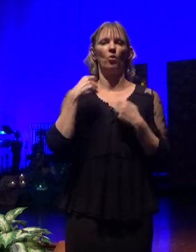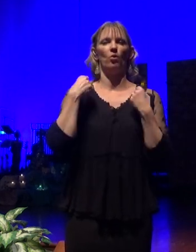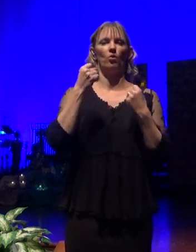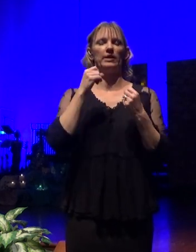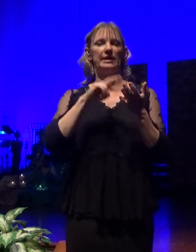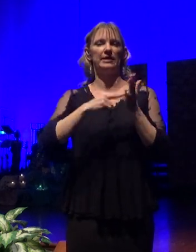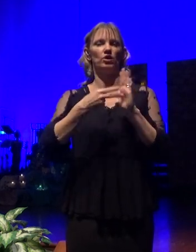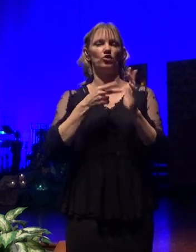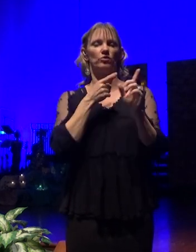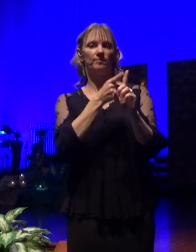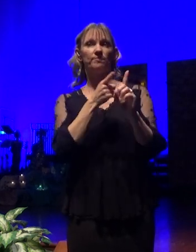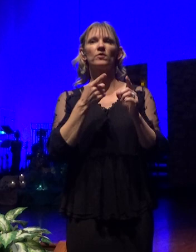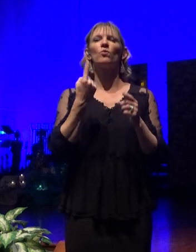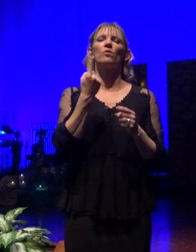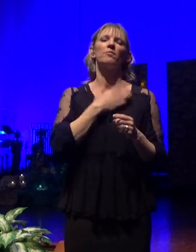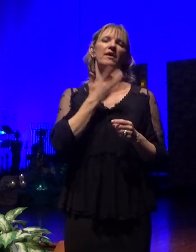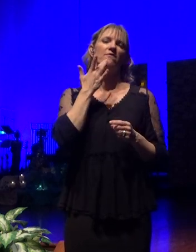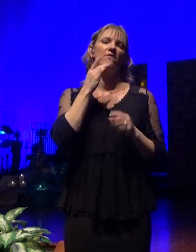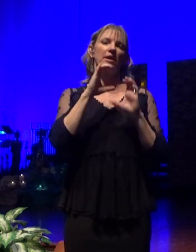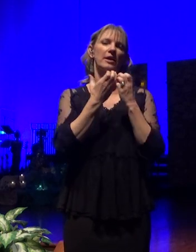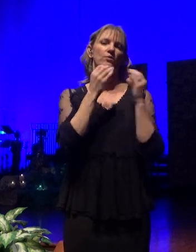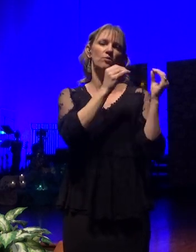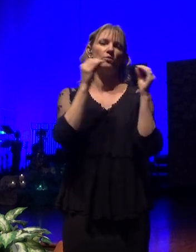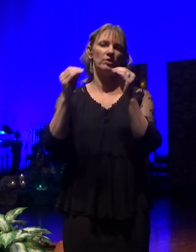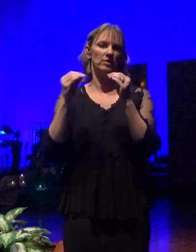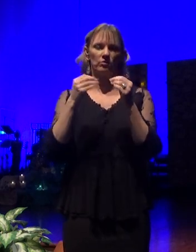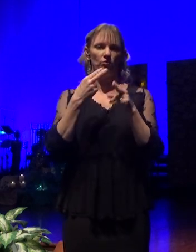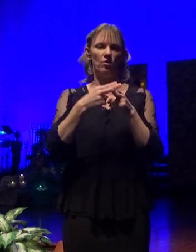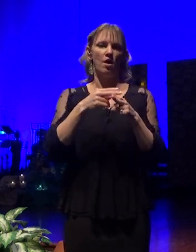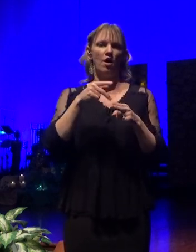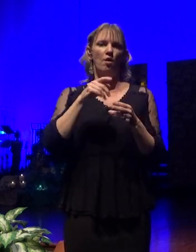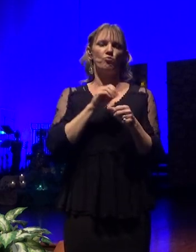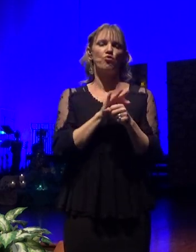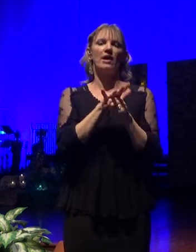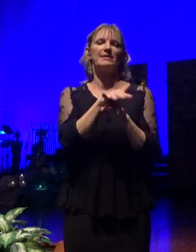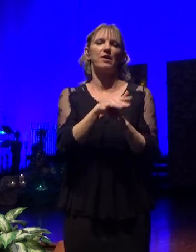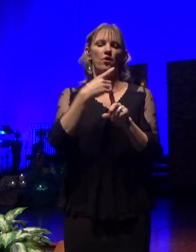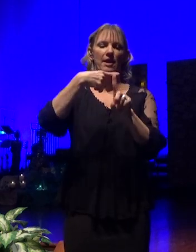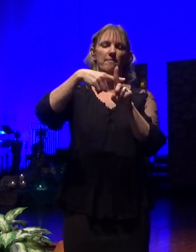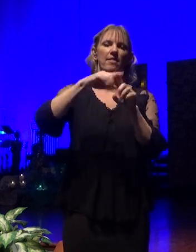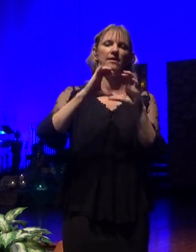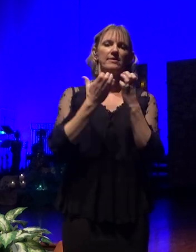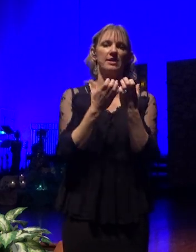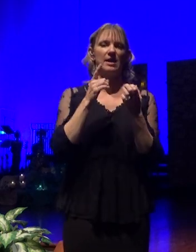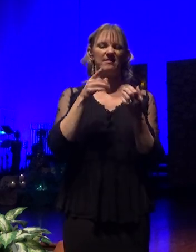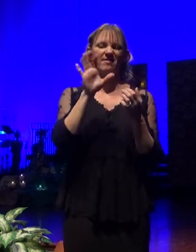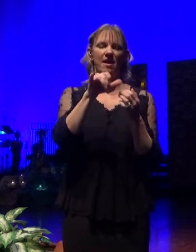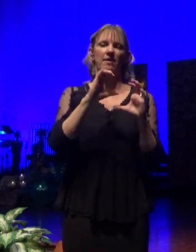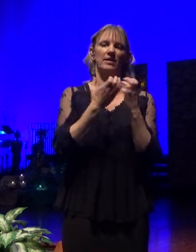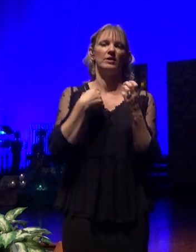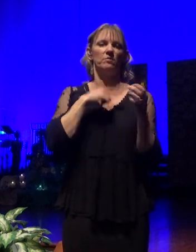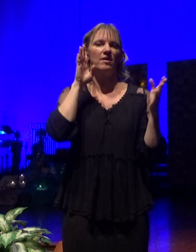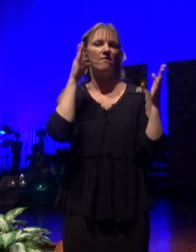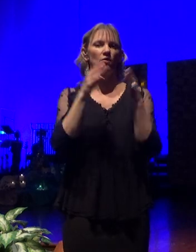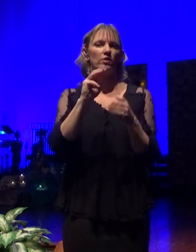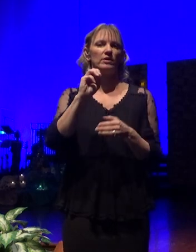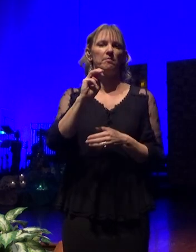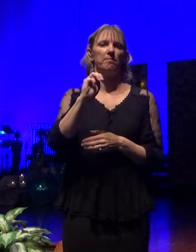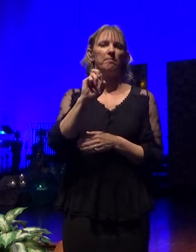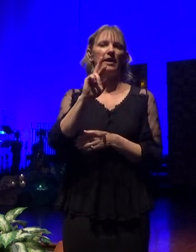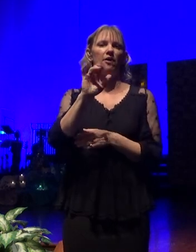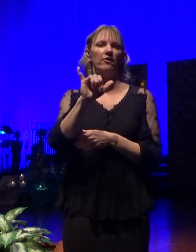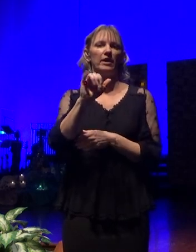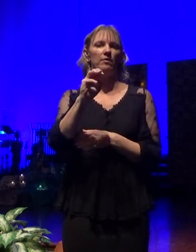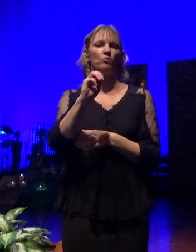favorite classes to teach is our Prosperity Plus class. In it, we focus on the work of Mary Morrissey and watch videos from